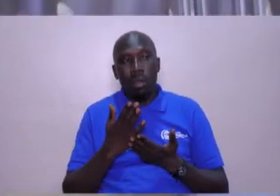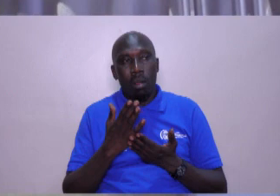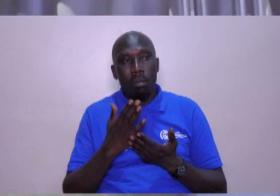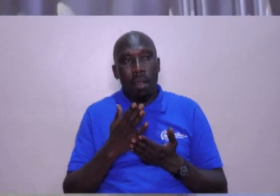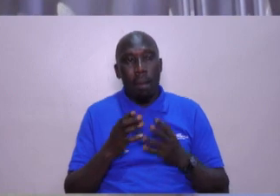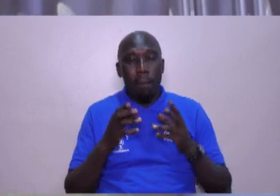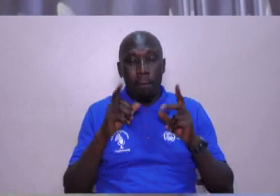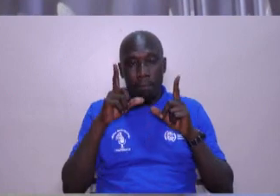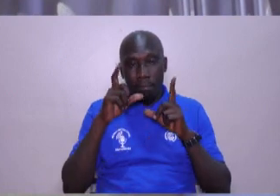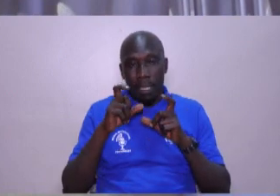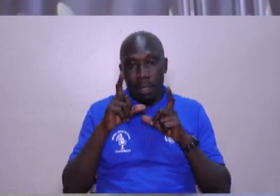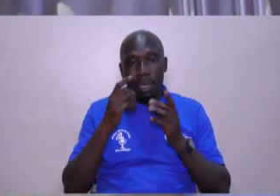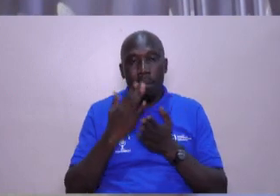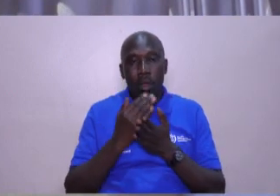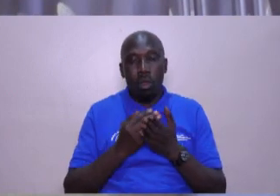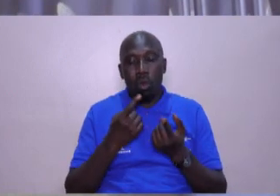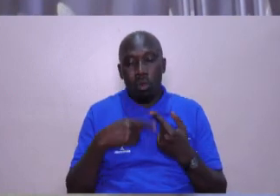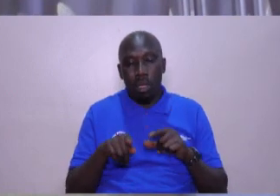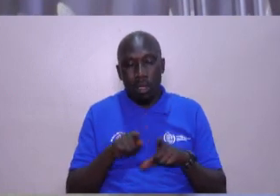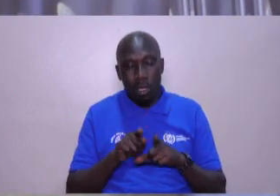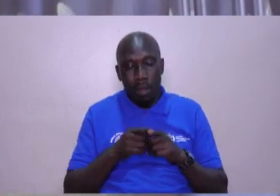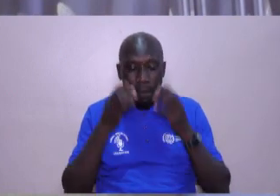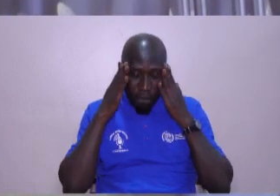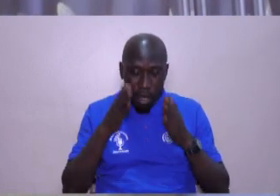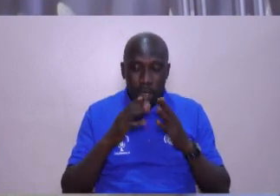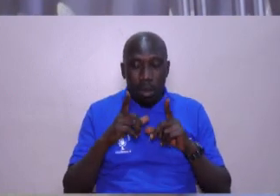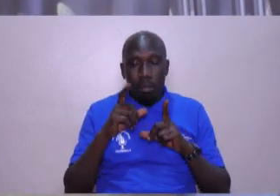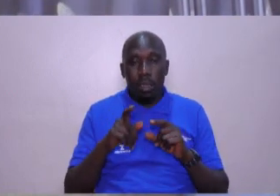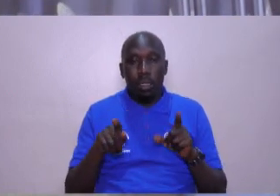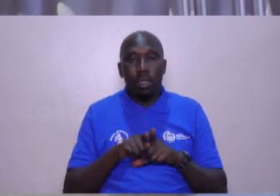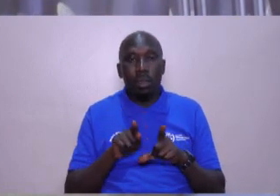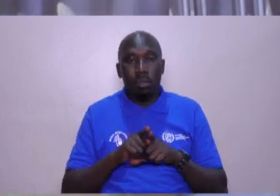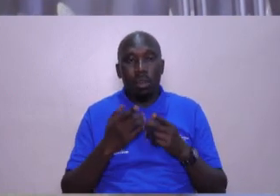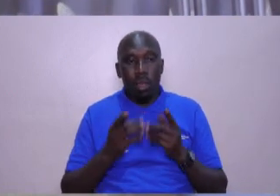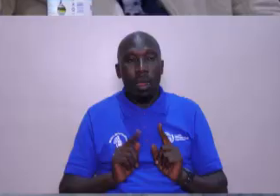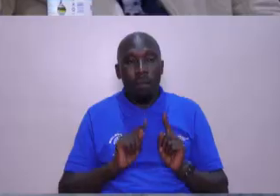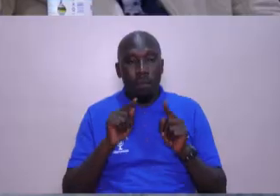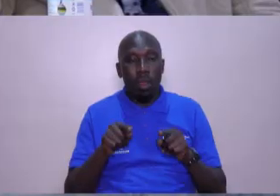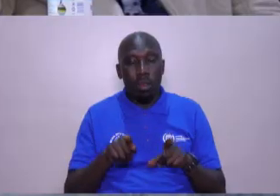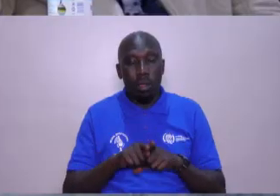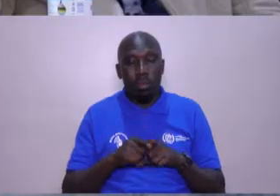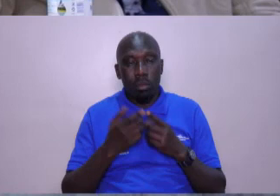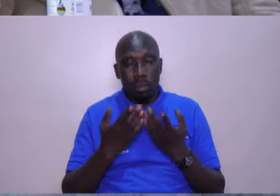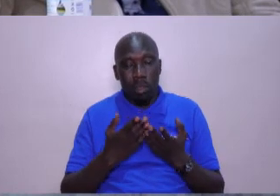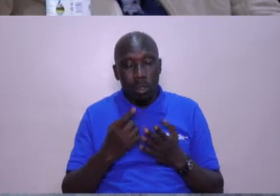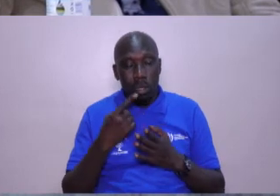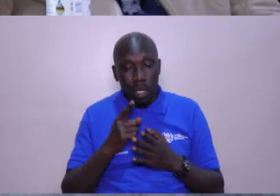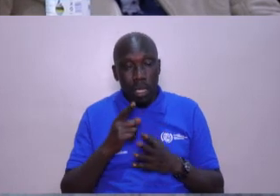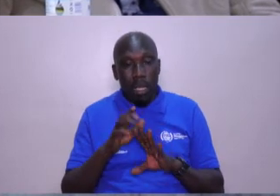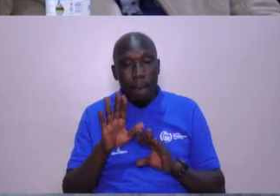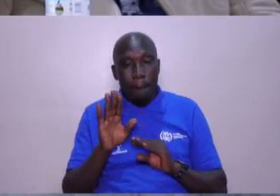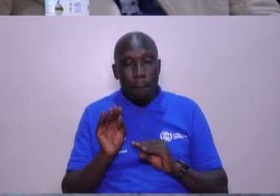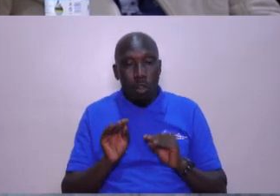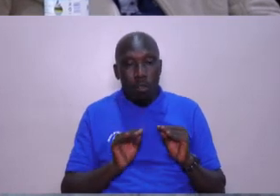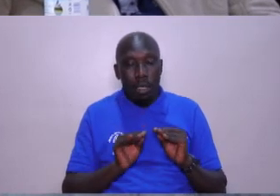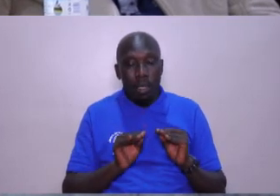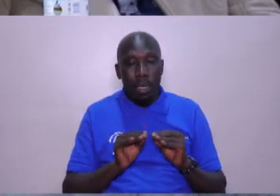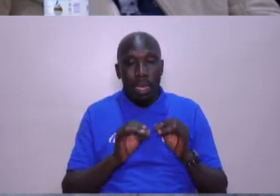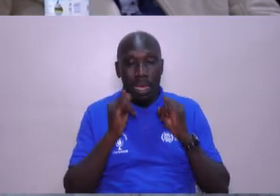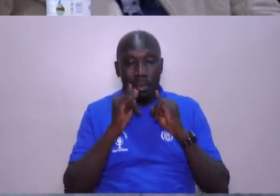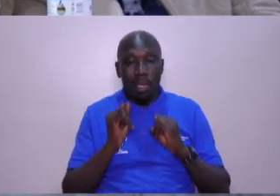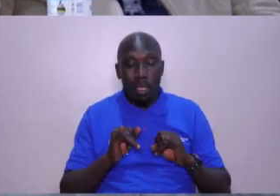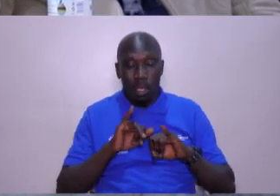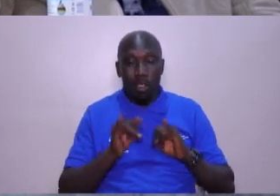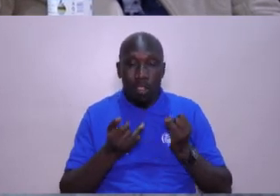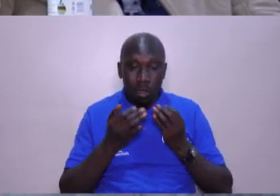supposed to. Because we are dealing with the still pictures that are going to appear like they are moving images at the end of the day. Try to